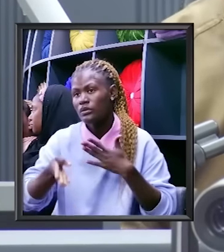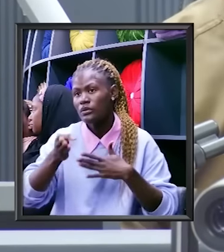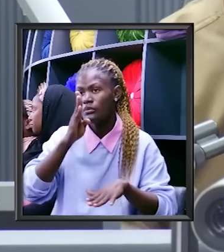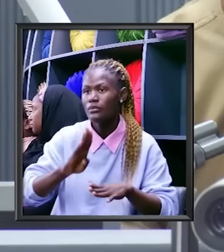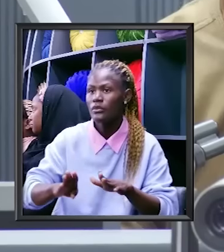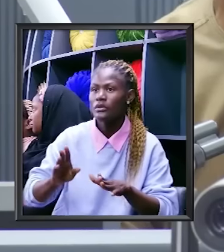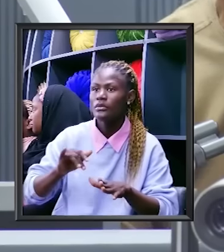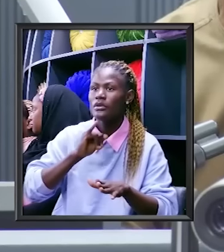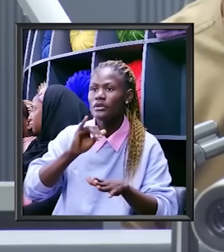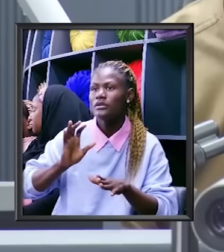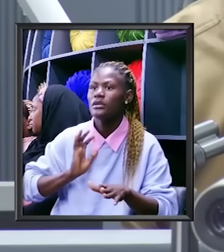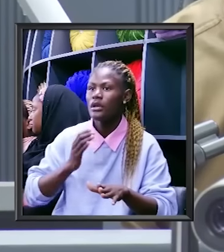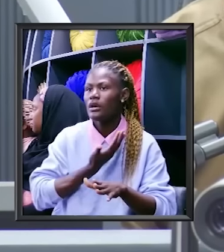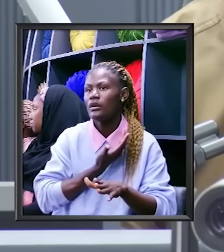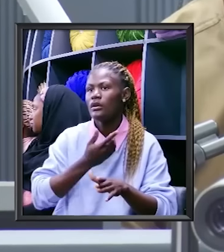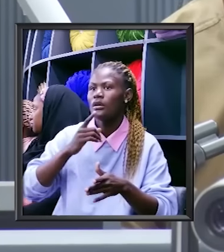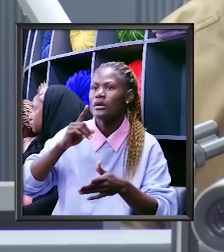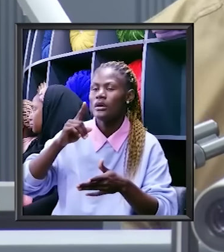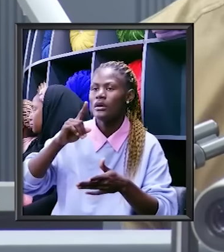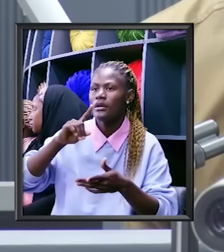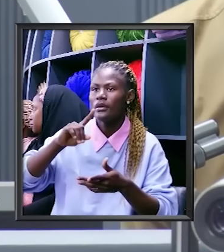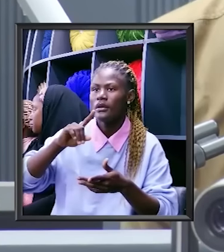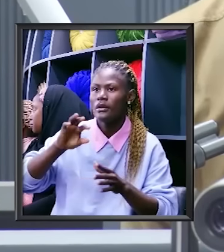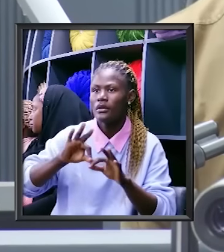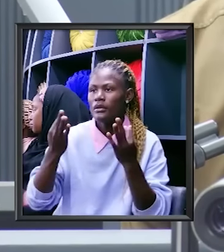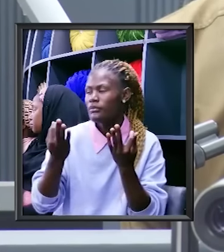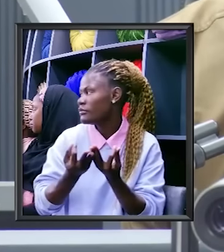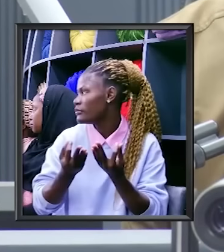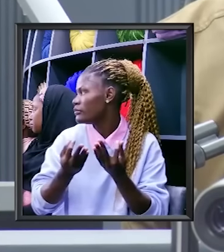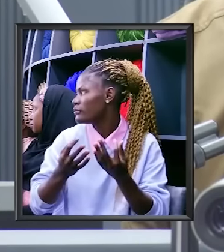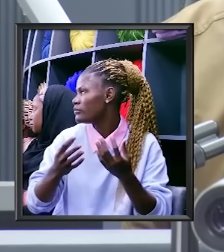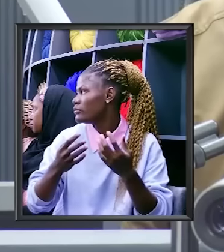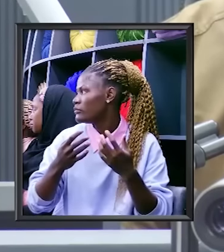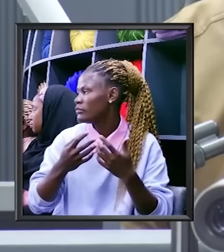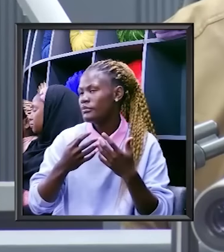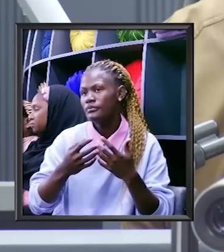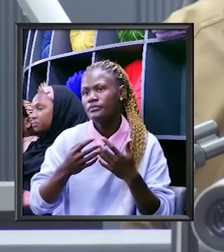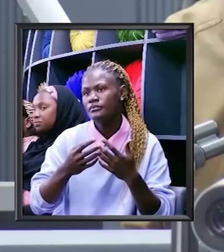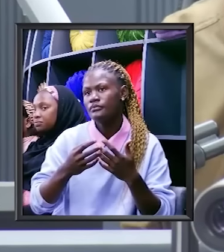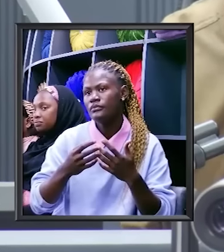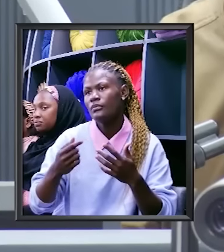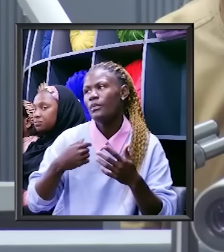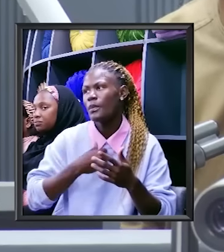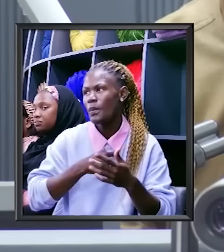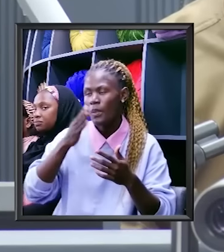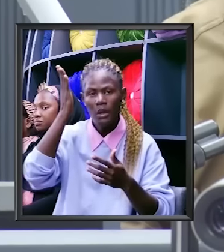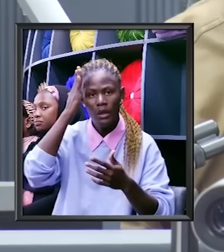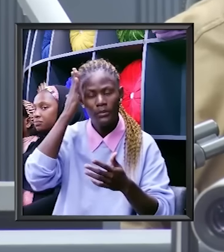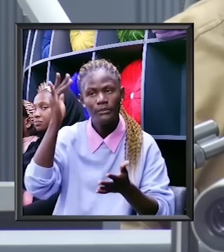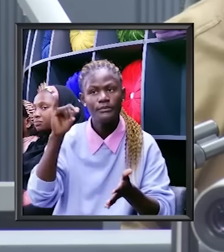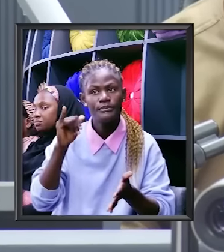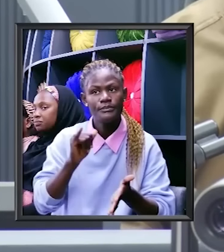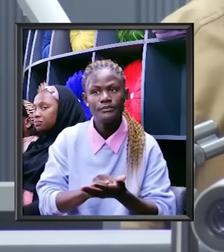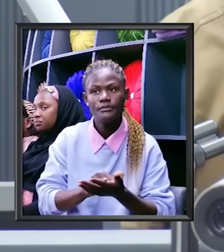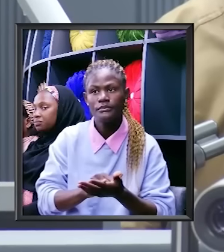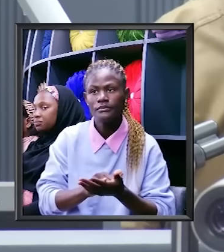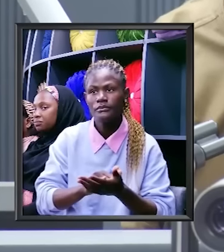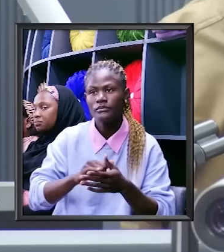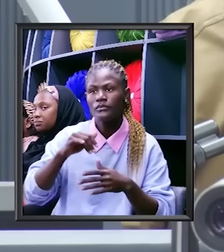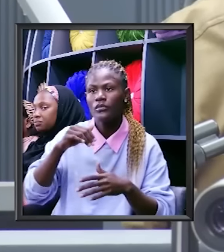our family members they make we tell them say from confirm we don't they confirmed even from the workers inside